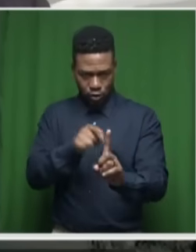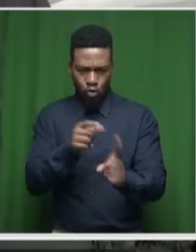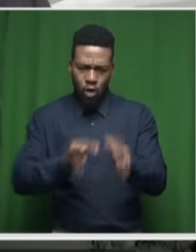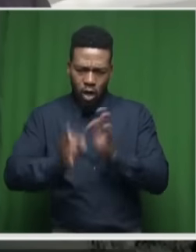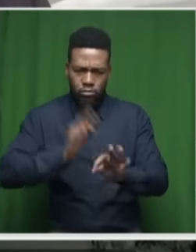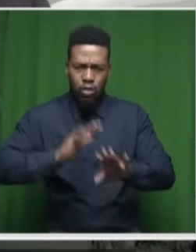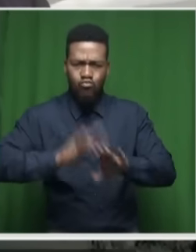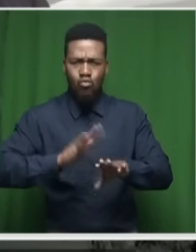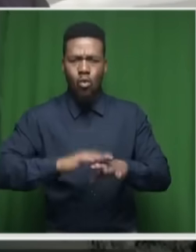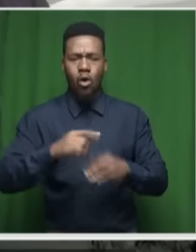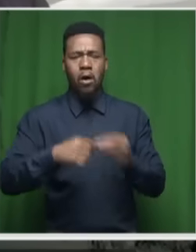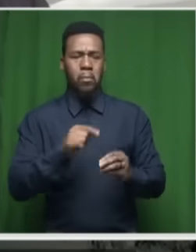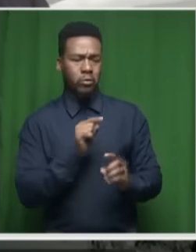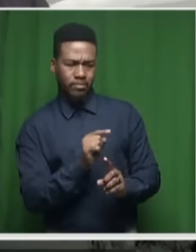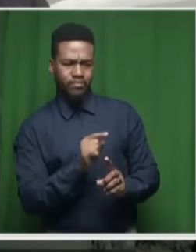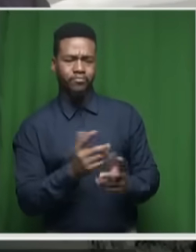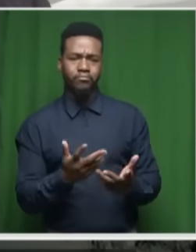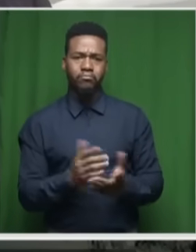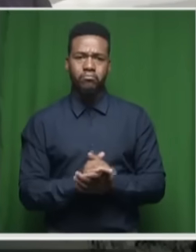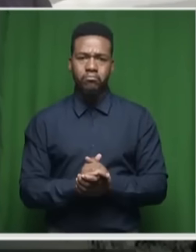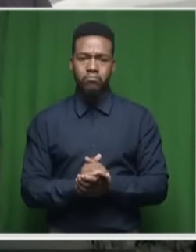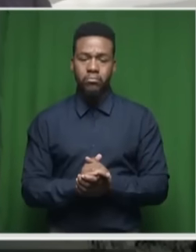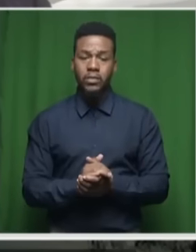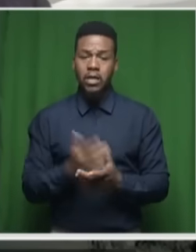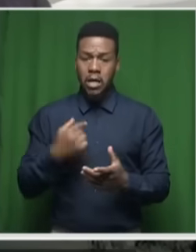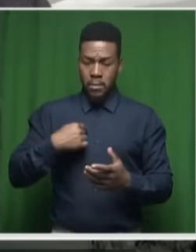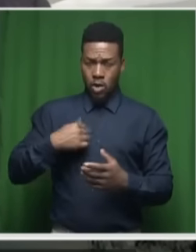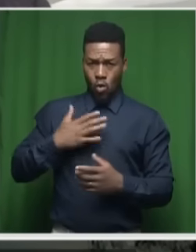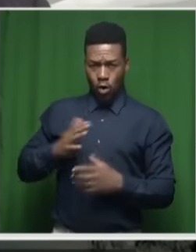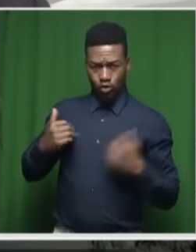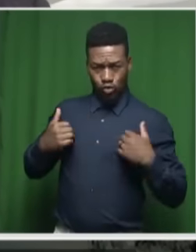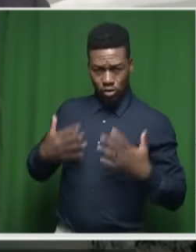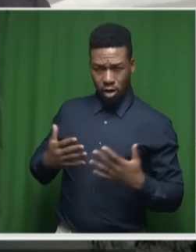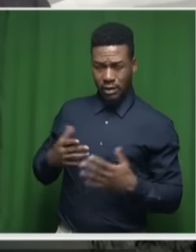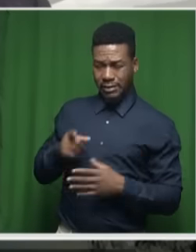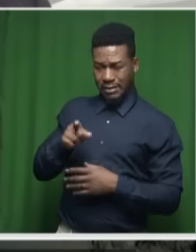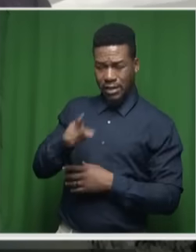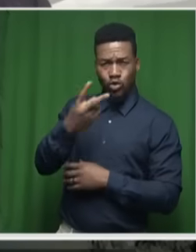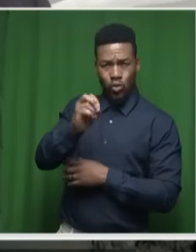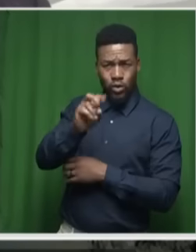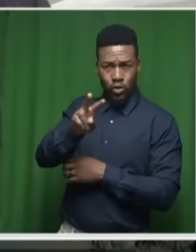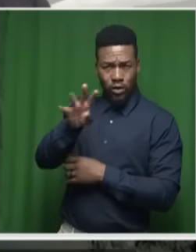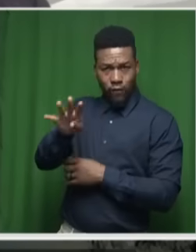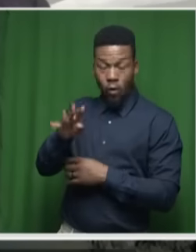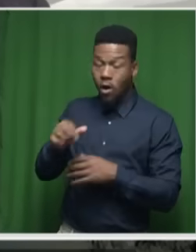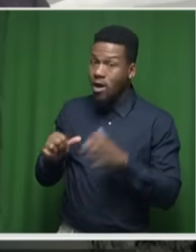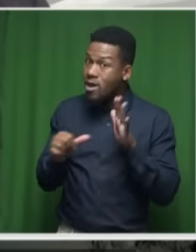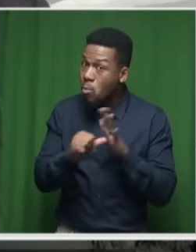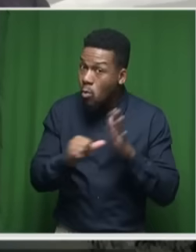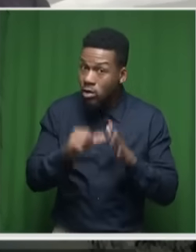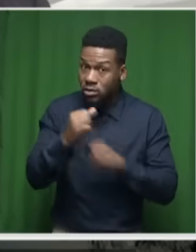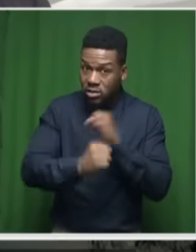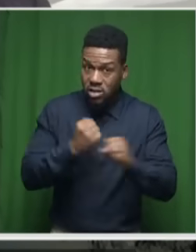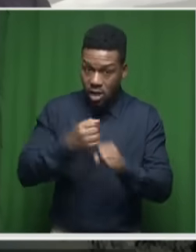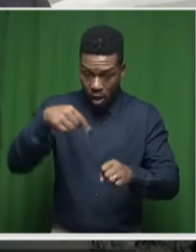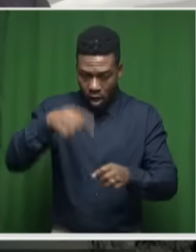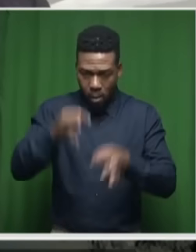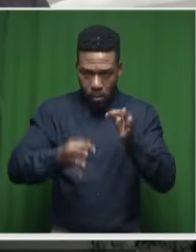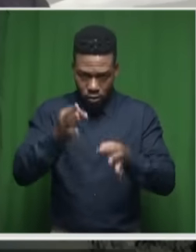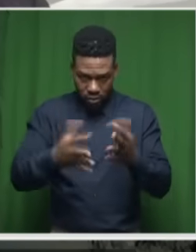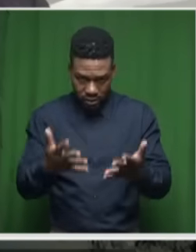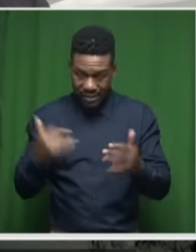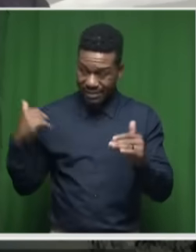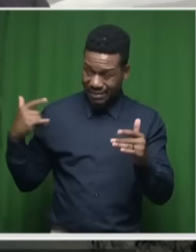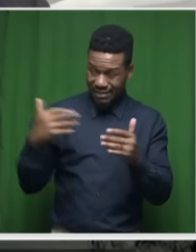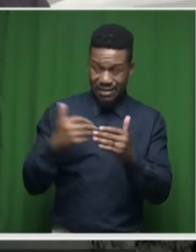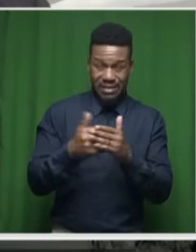Morning Live. Now, I'm going to start with this about 2024. It's a very crucial year in terms of politics since the country's first